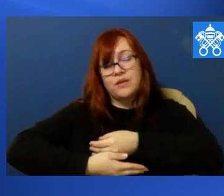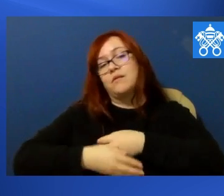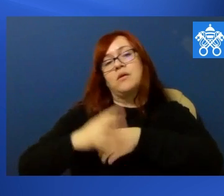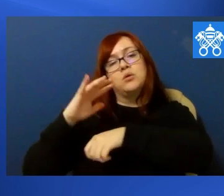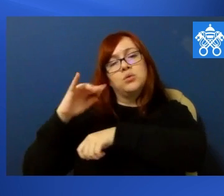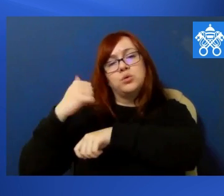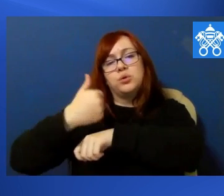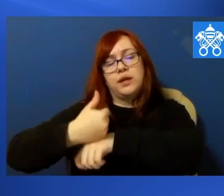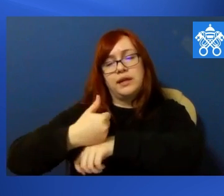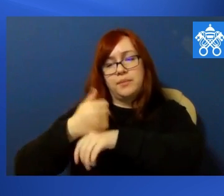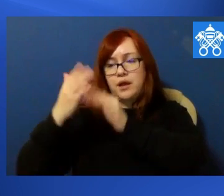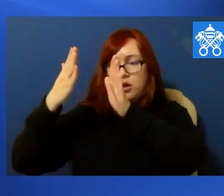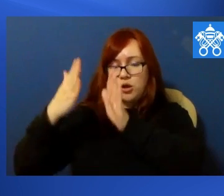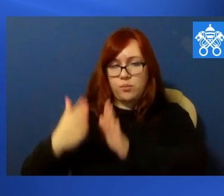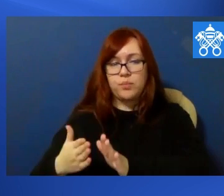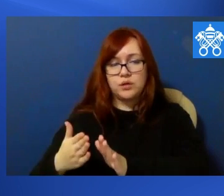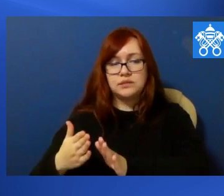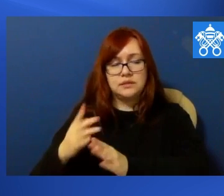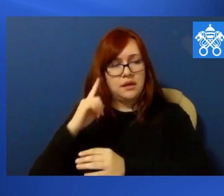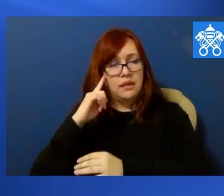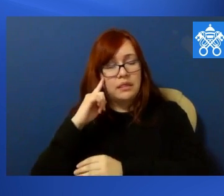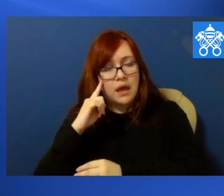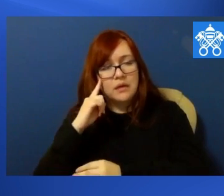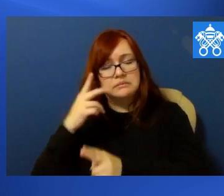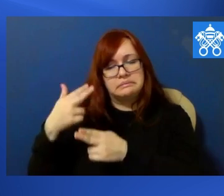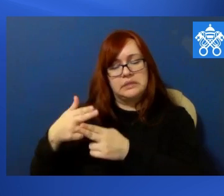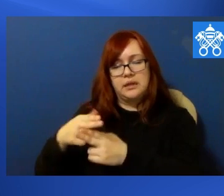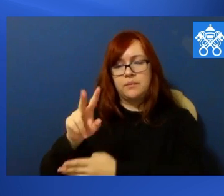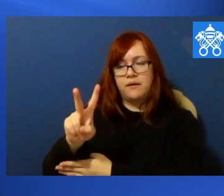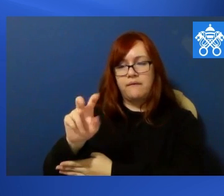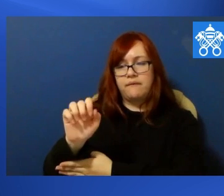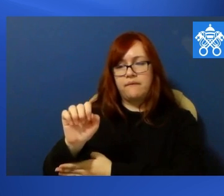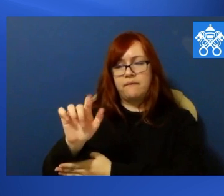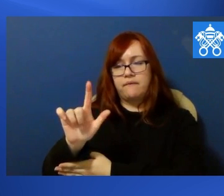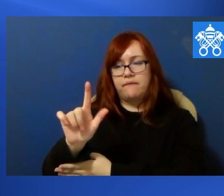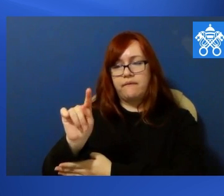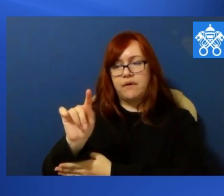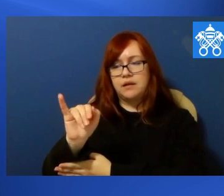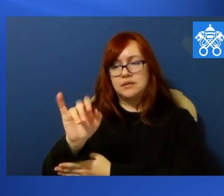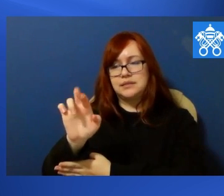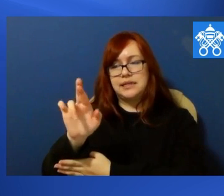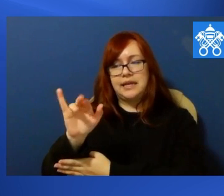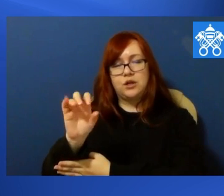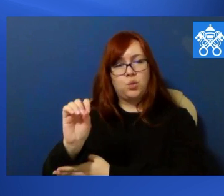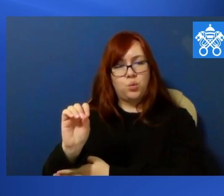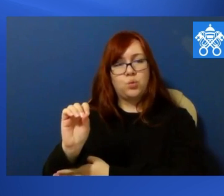created by a person thought to be Gualtiero, an artist, who after a fall